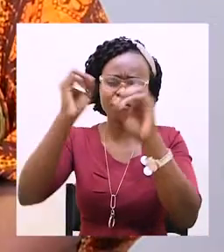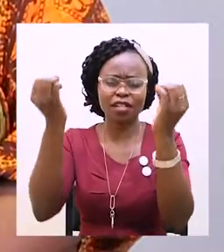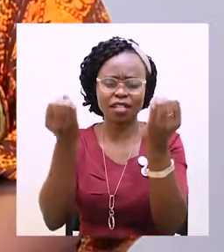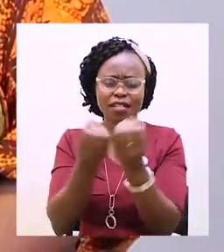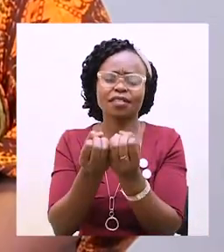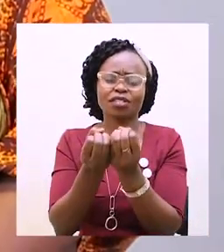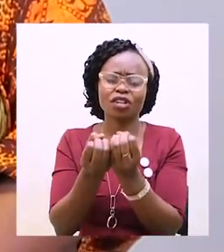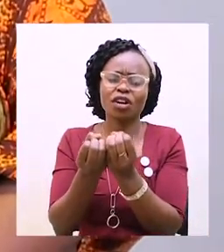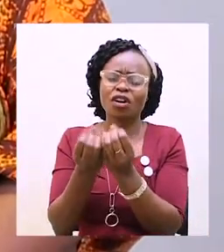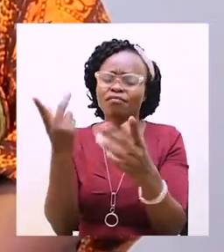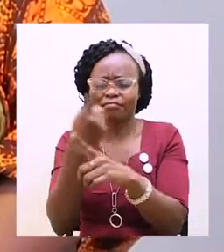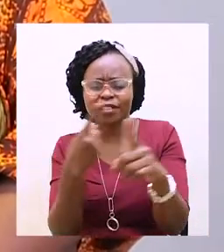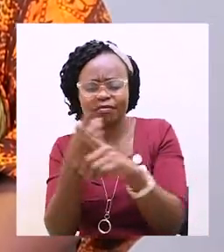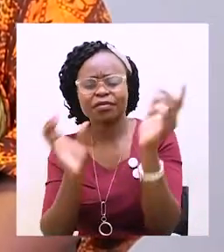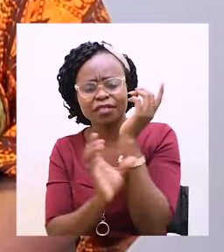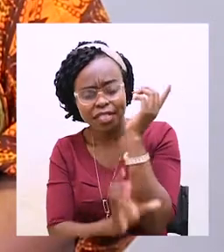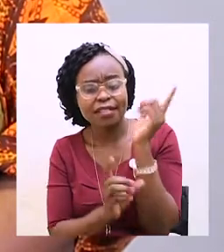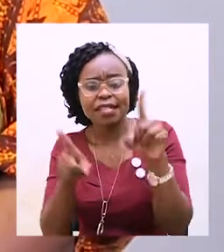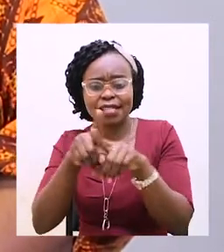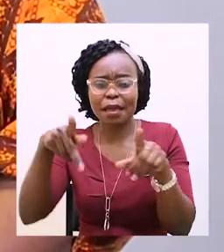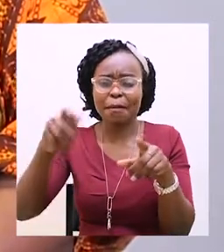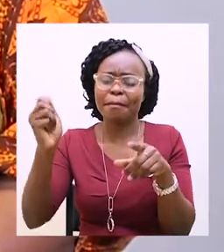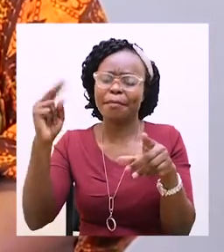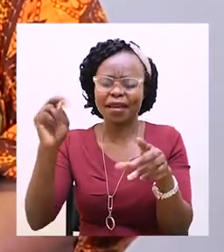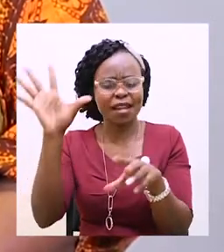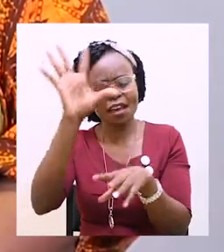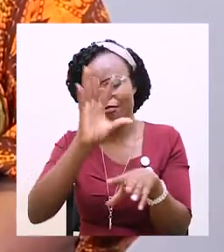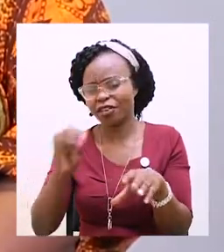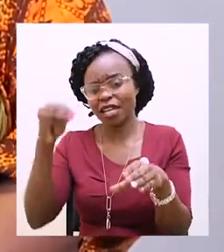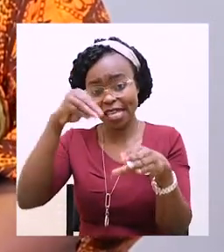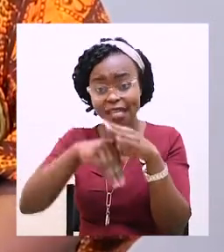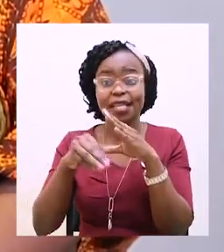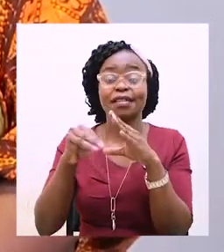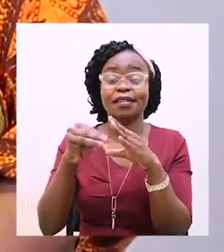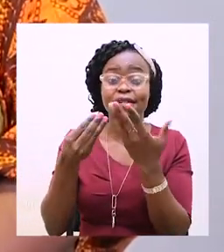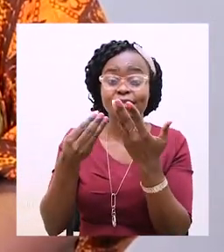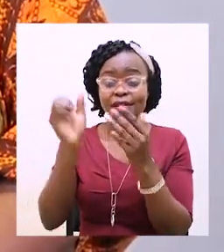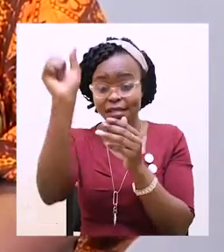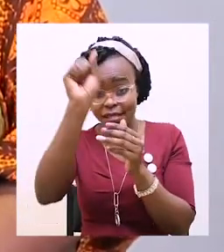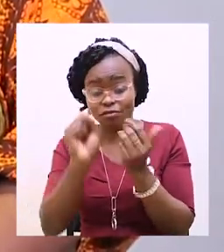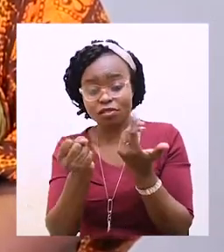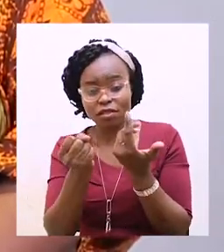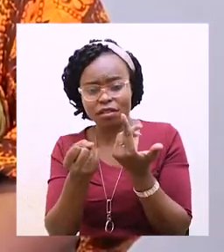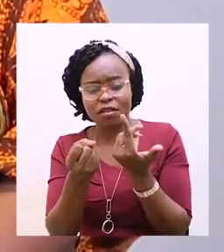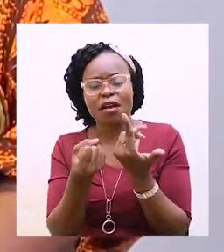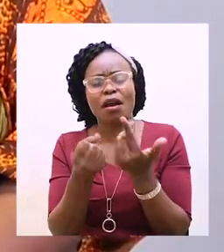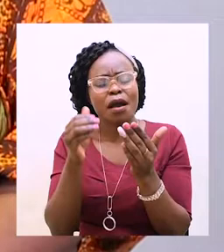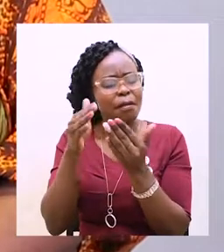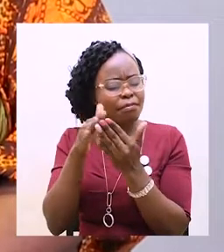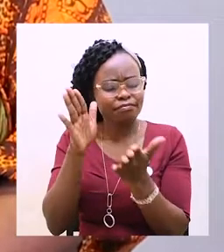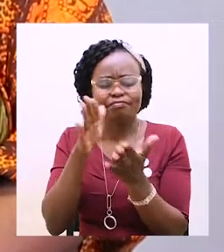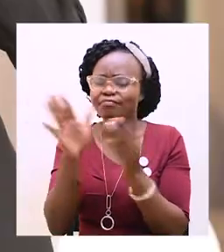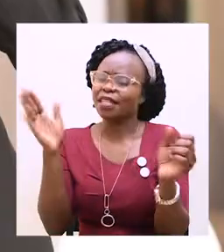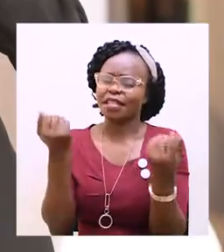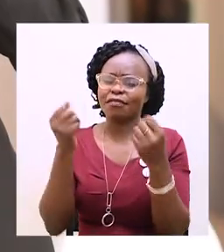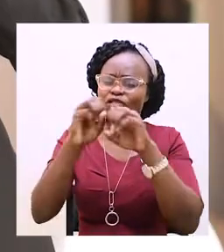multi-country and Pan-African in the Global South. So most of organizations that are operating in Africa, for